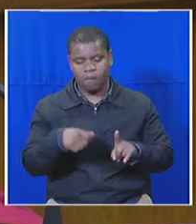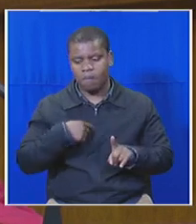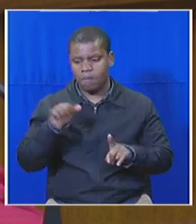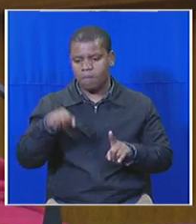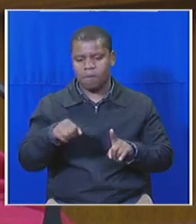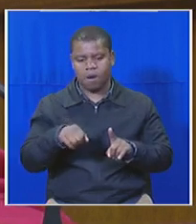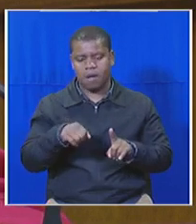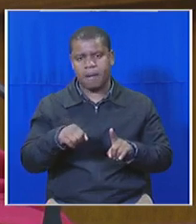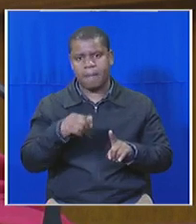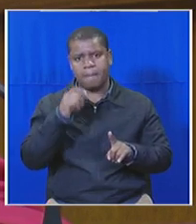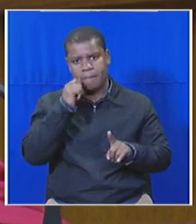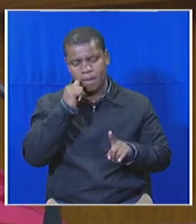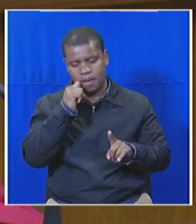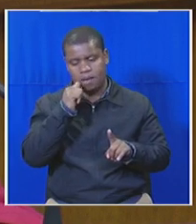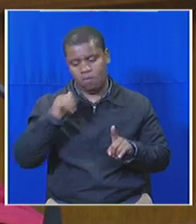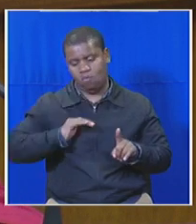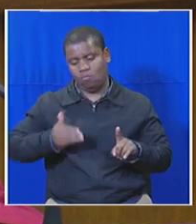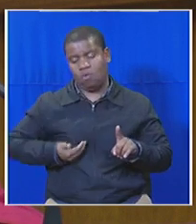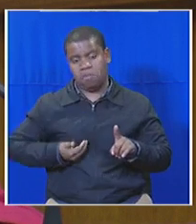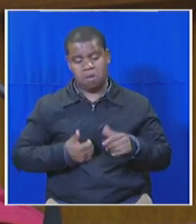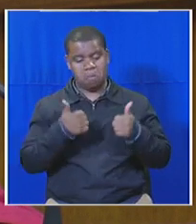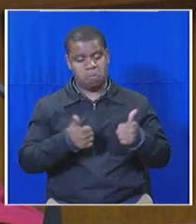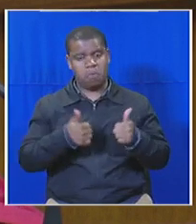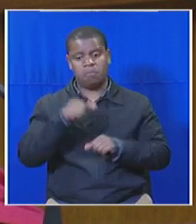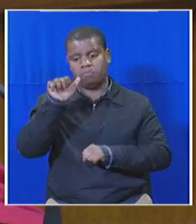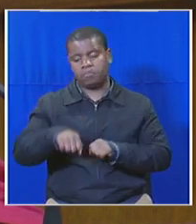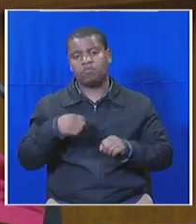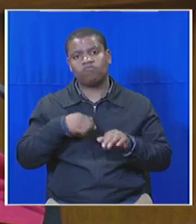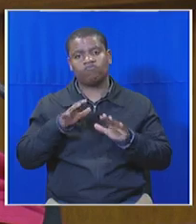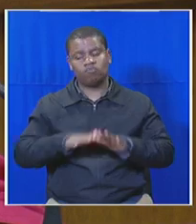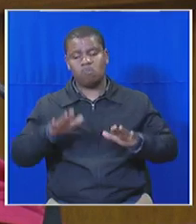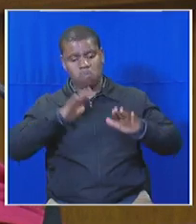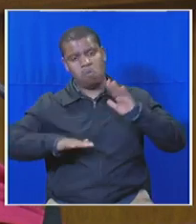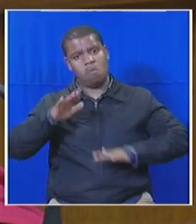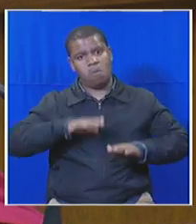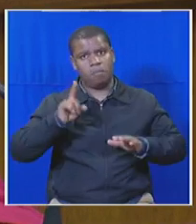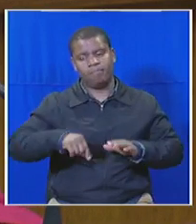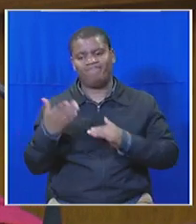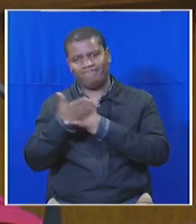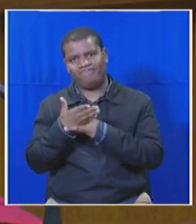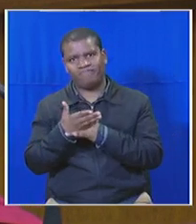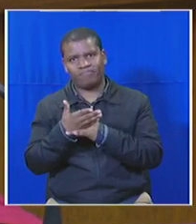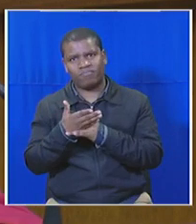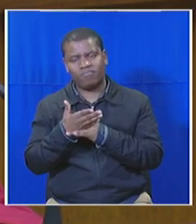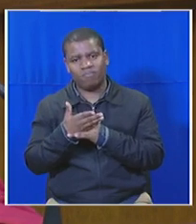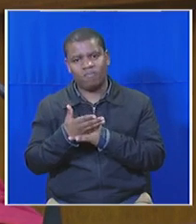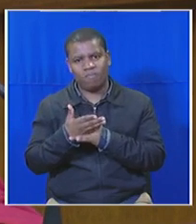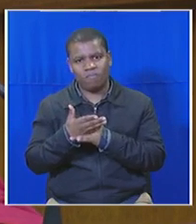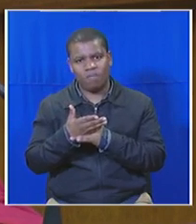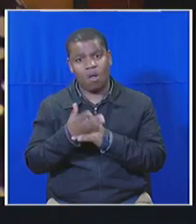nobility must sit back and do nothing. And our position as EFF Order, Chair. is to the opposite.